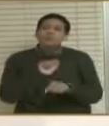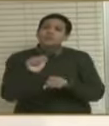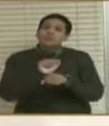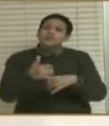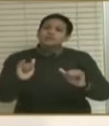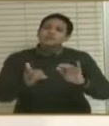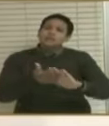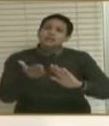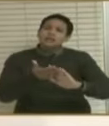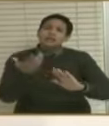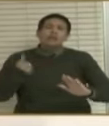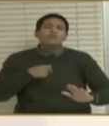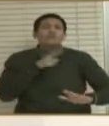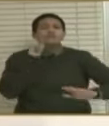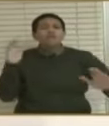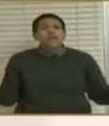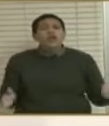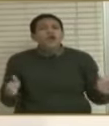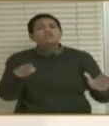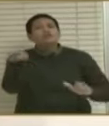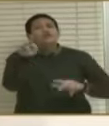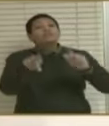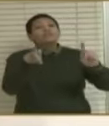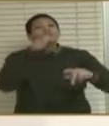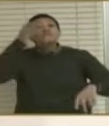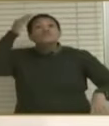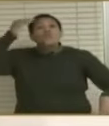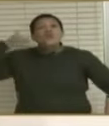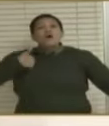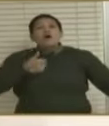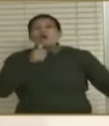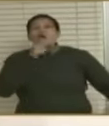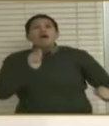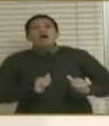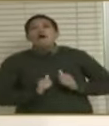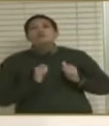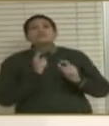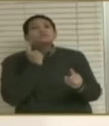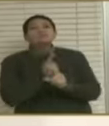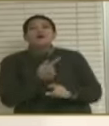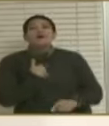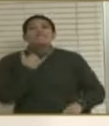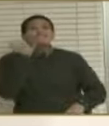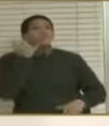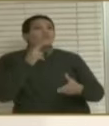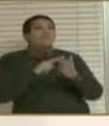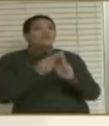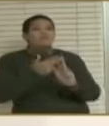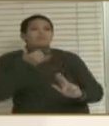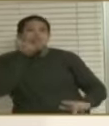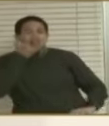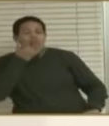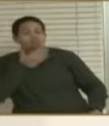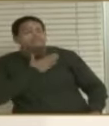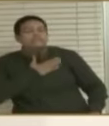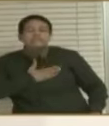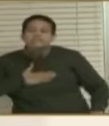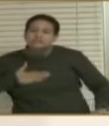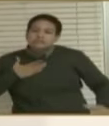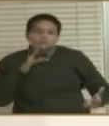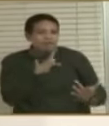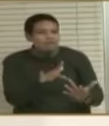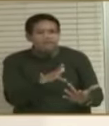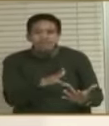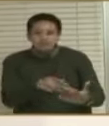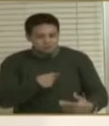and again, we urge those persons who know themselves to make themselves available so that we can proceed to do what is